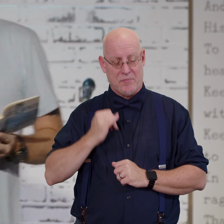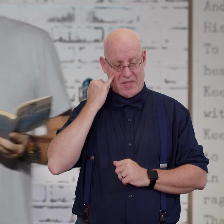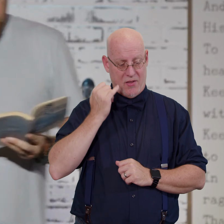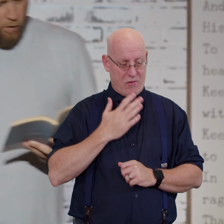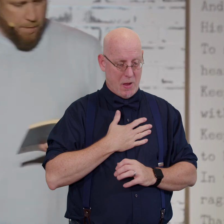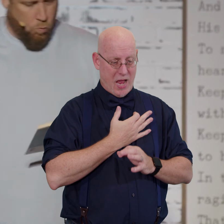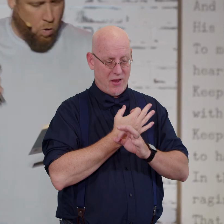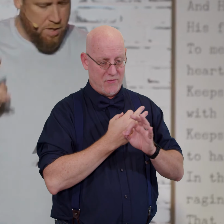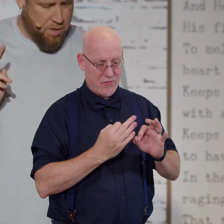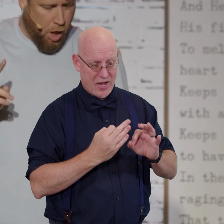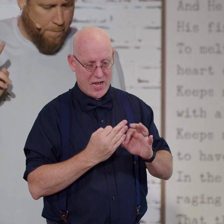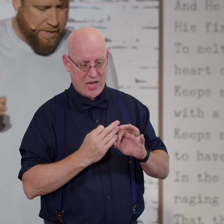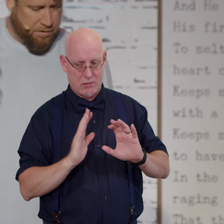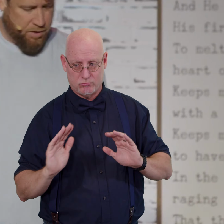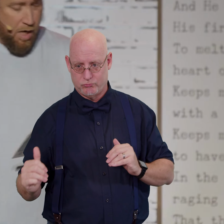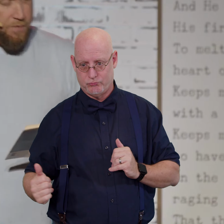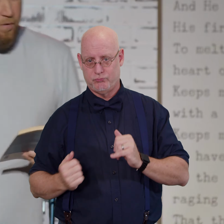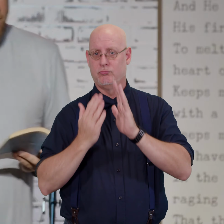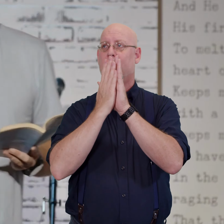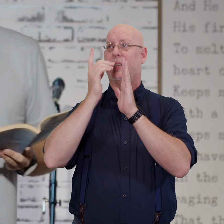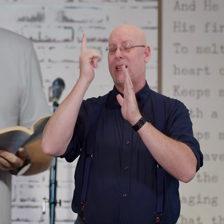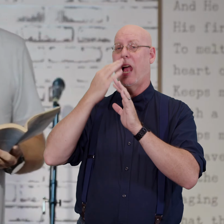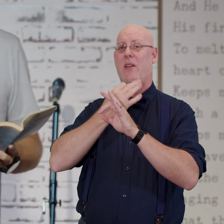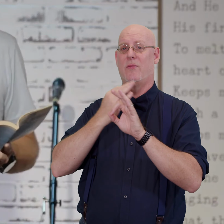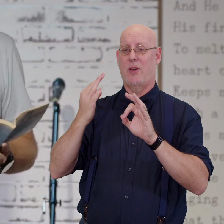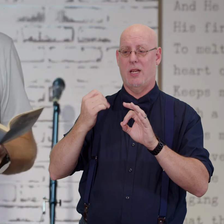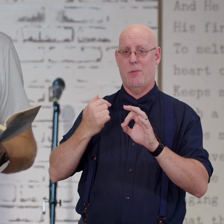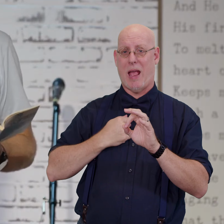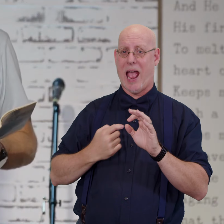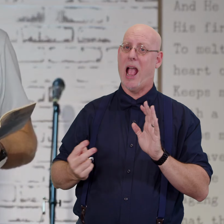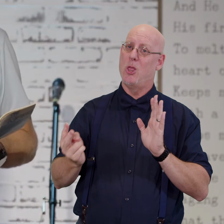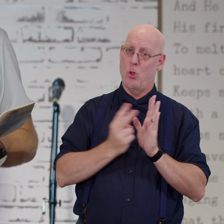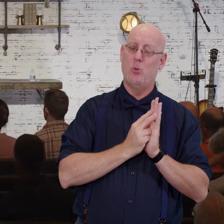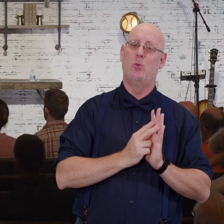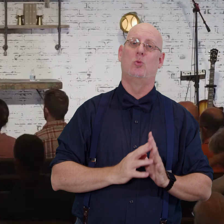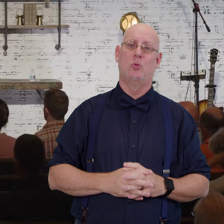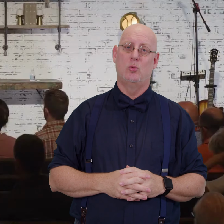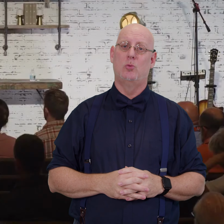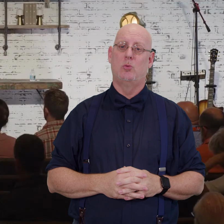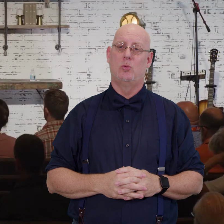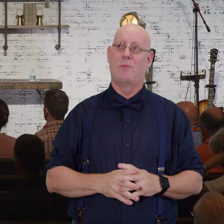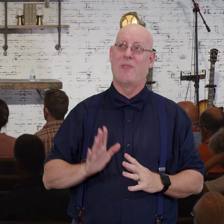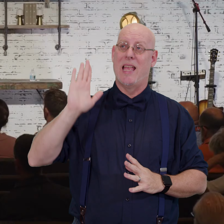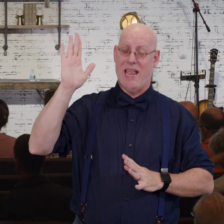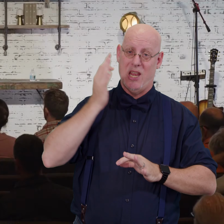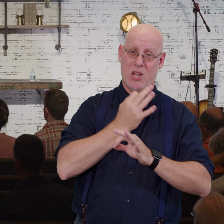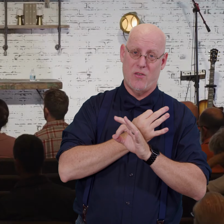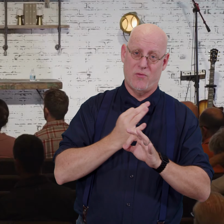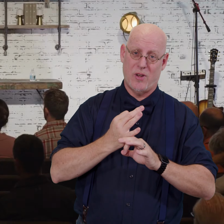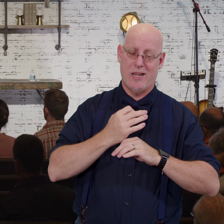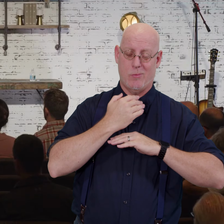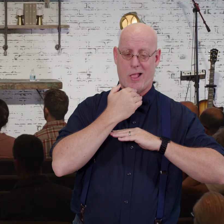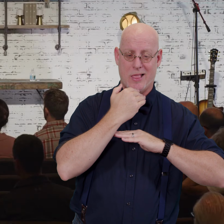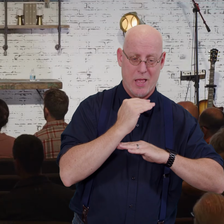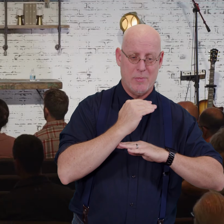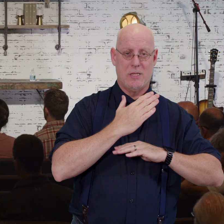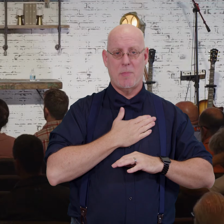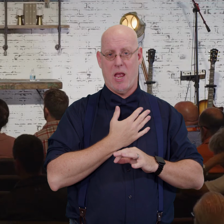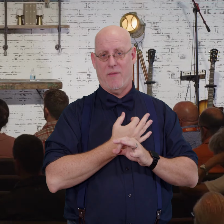If my freedom runs up against God's freedom, I lose. His freedom